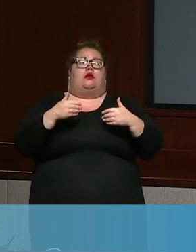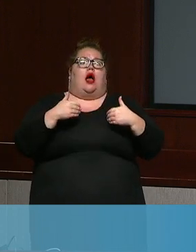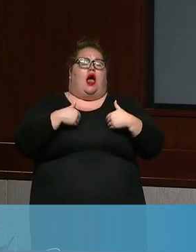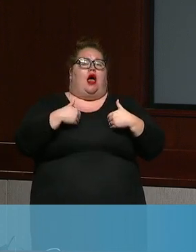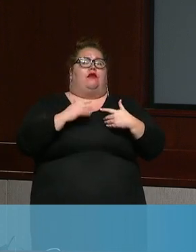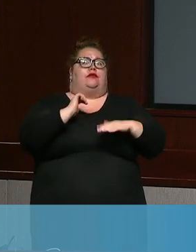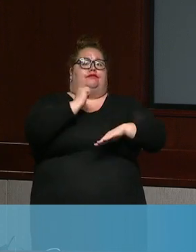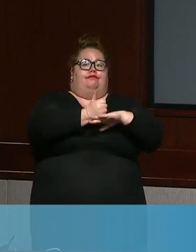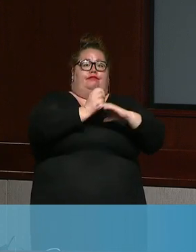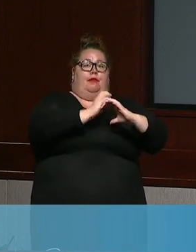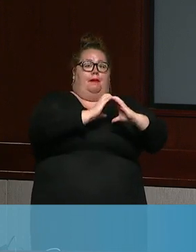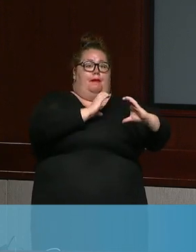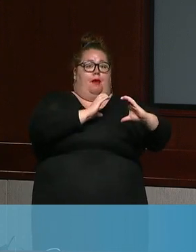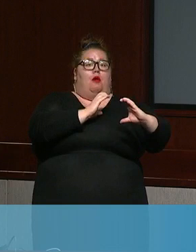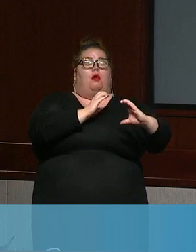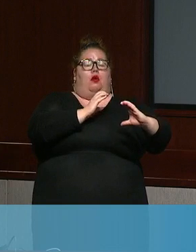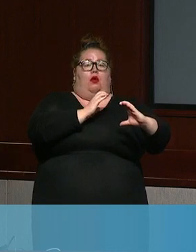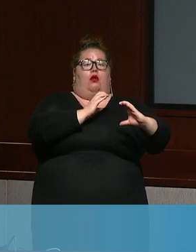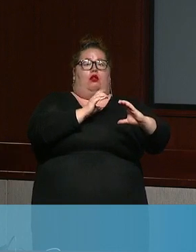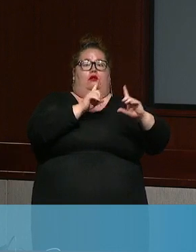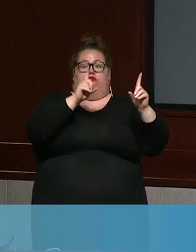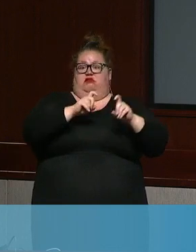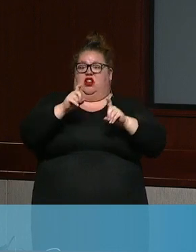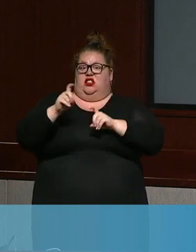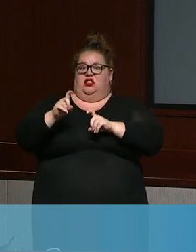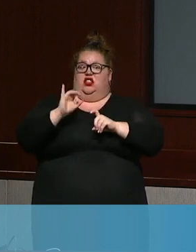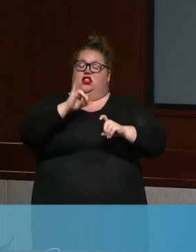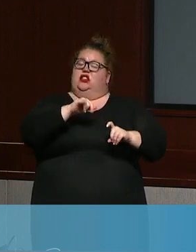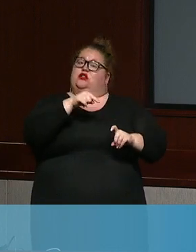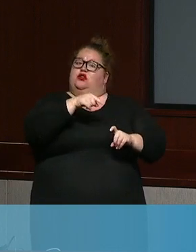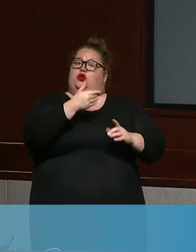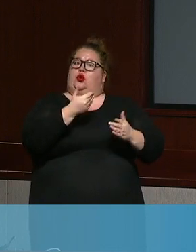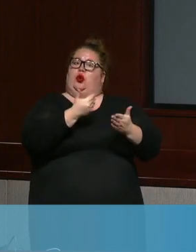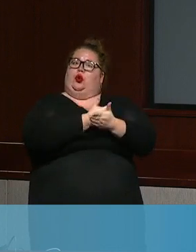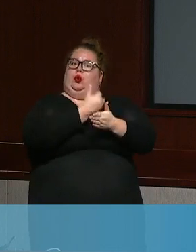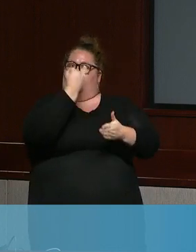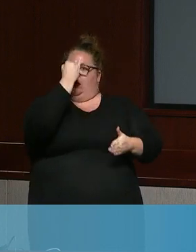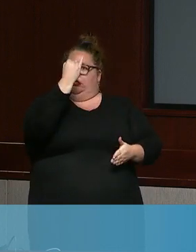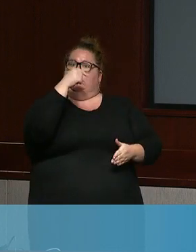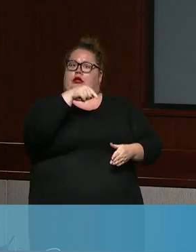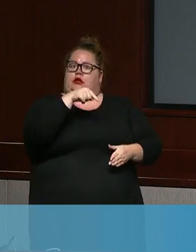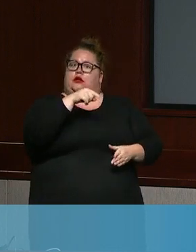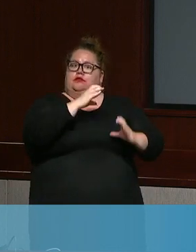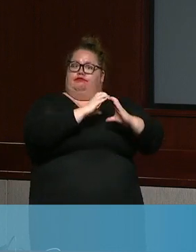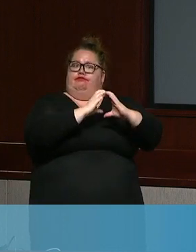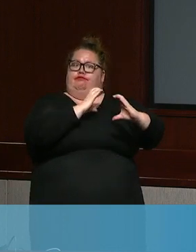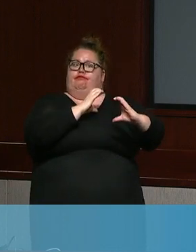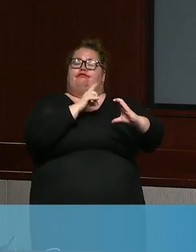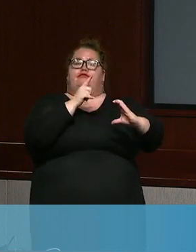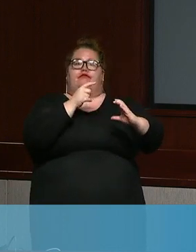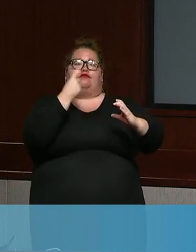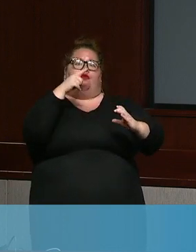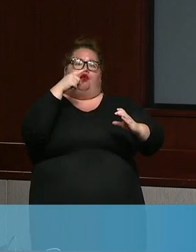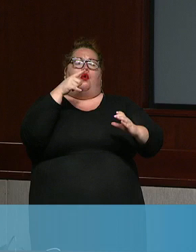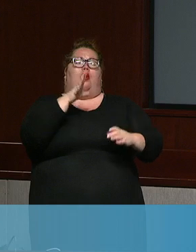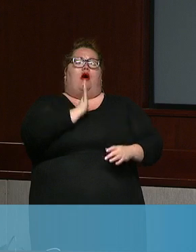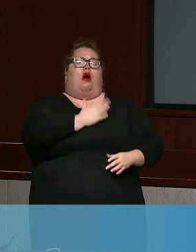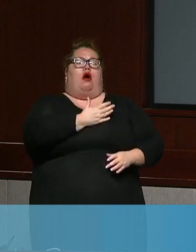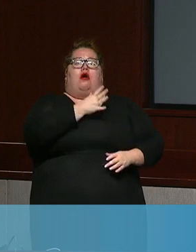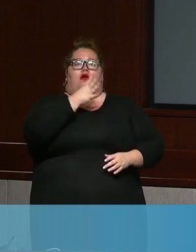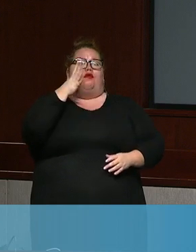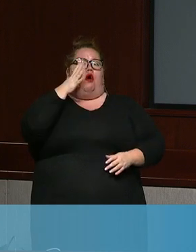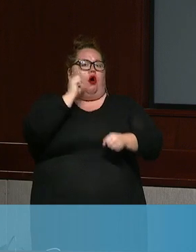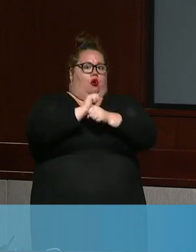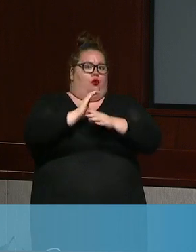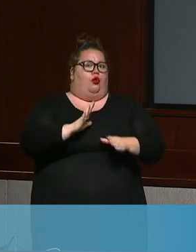facility. I just want to acknowledge again, this is something new for us. We are targeting our essential farm workers. This is a